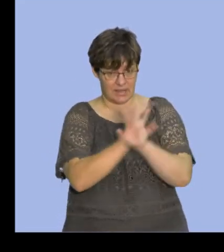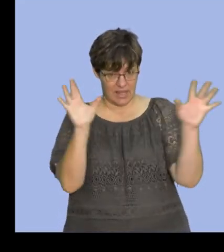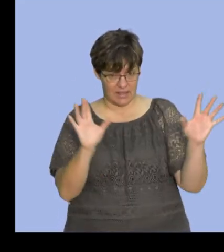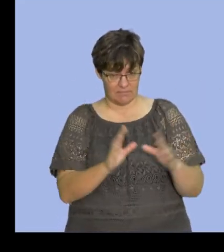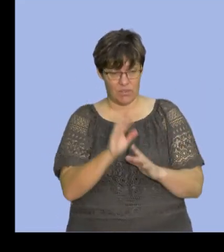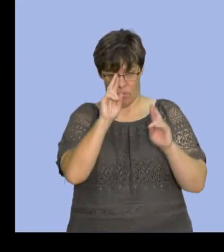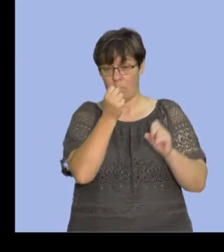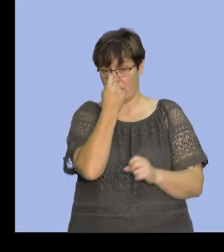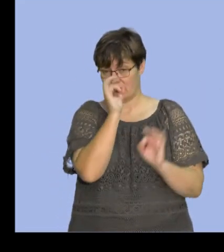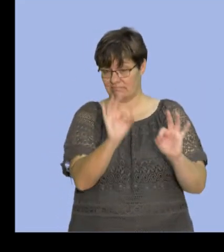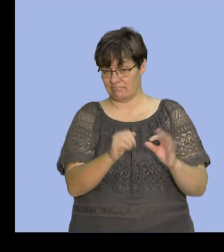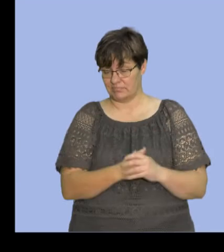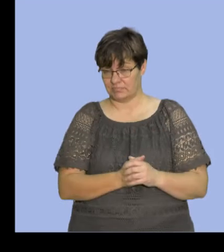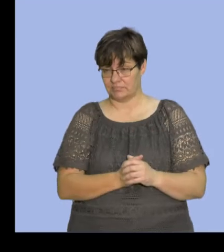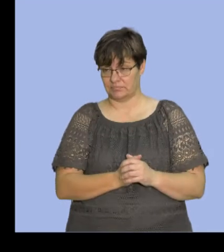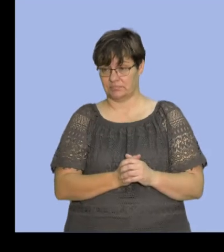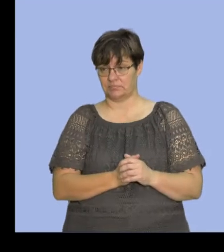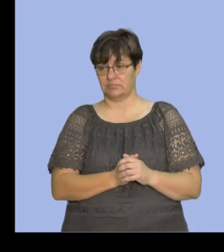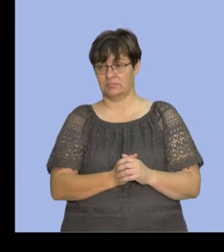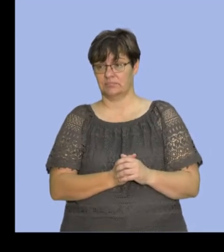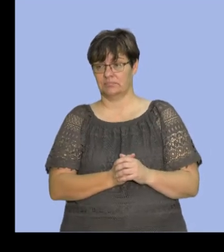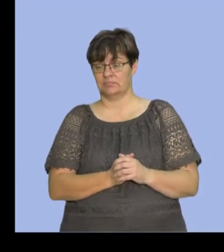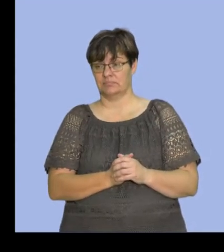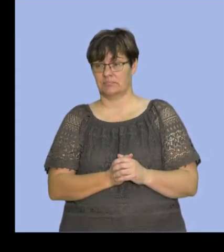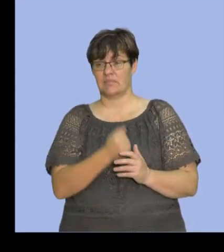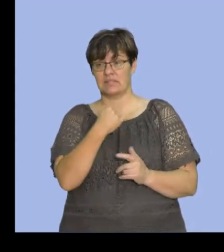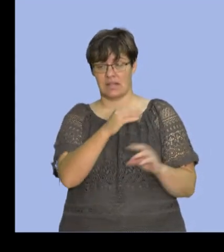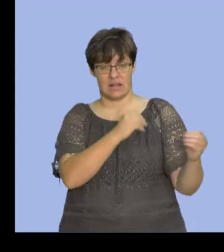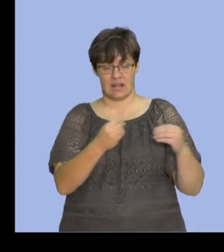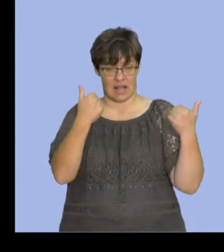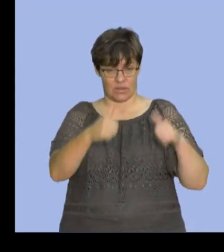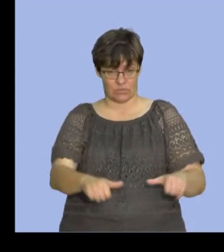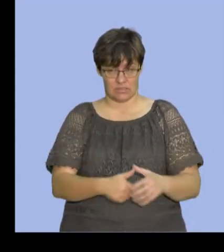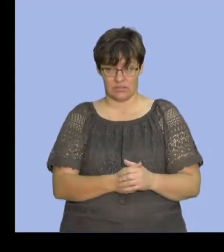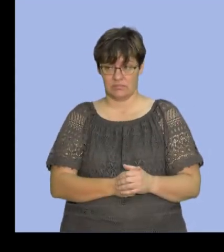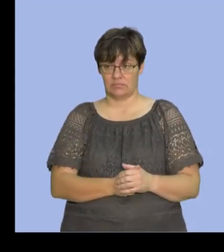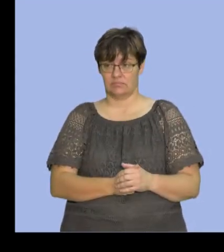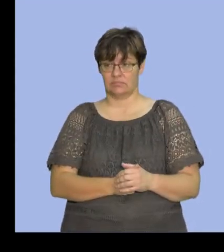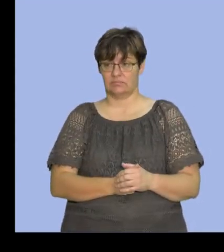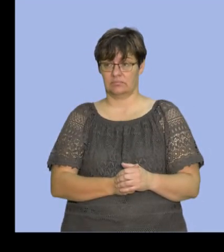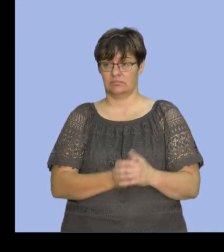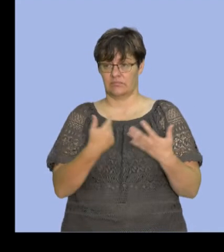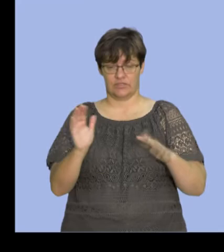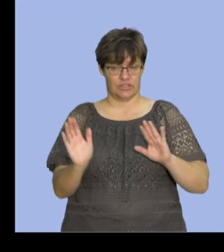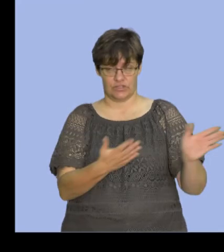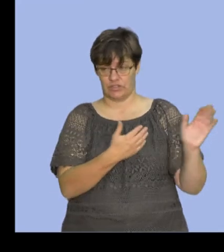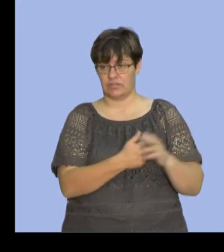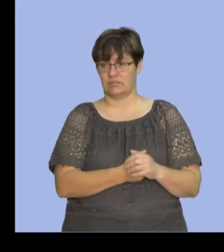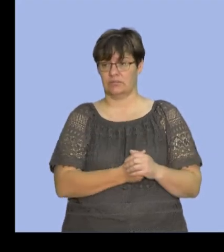you understand that. Okay, still busy with the account. We've done that one